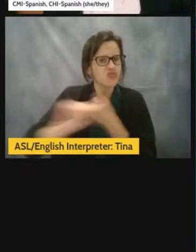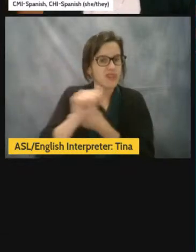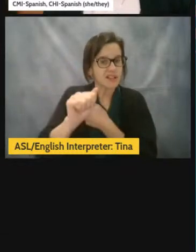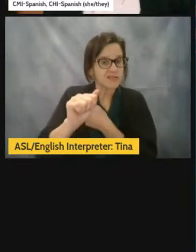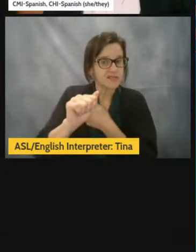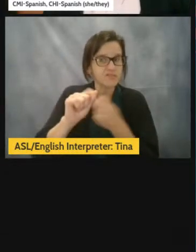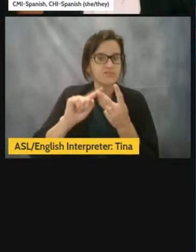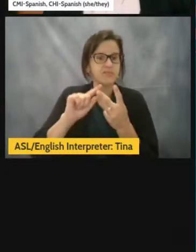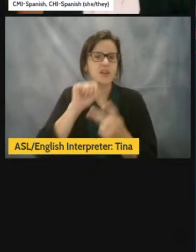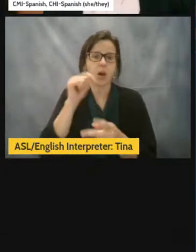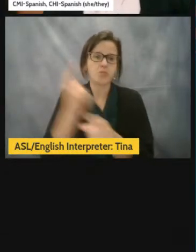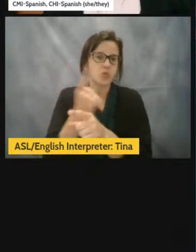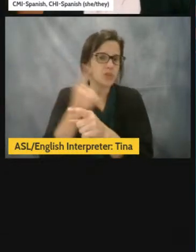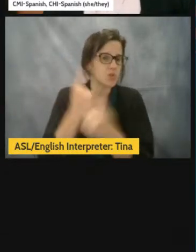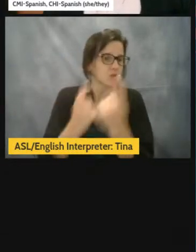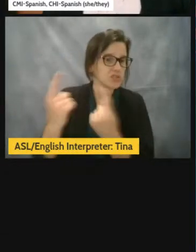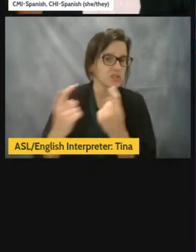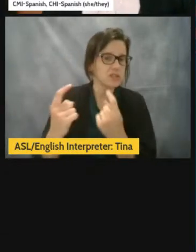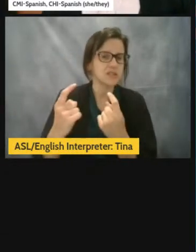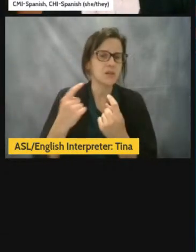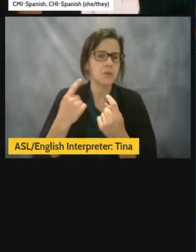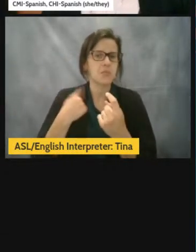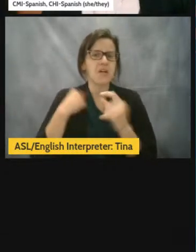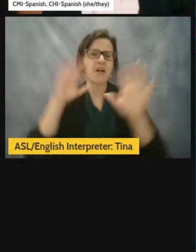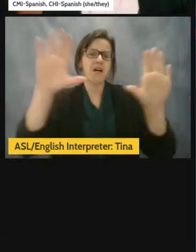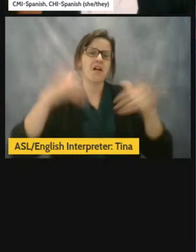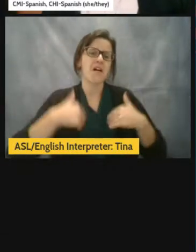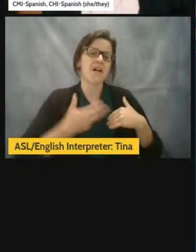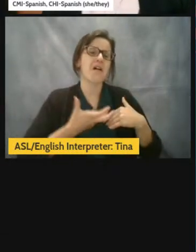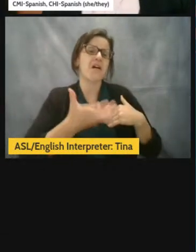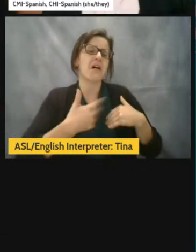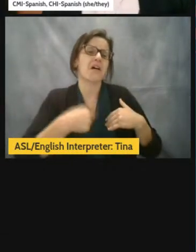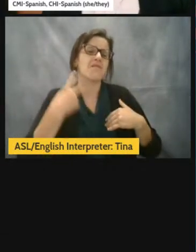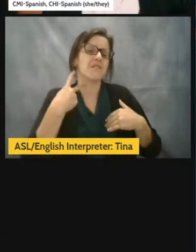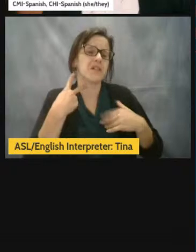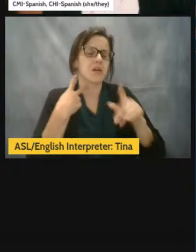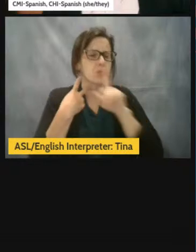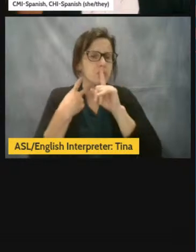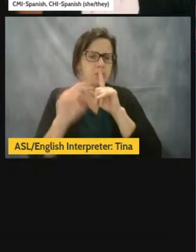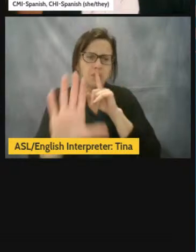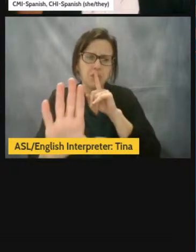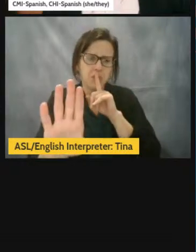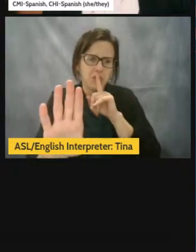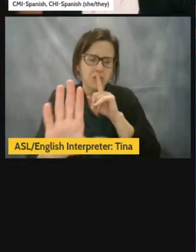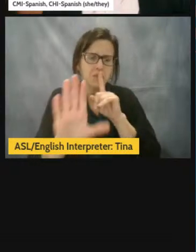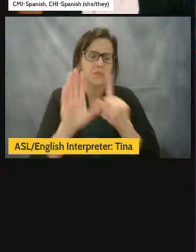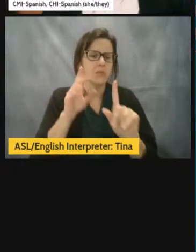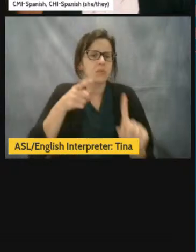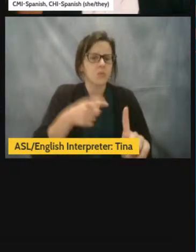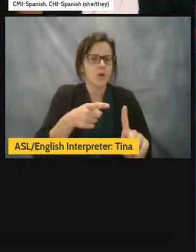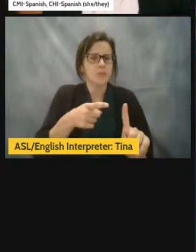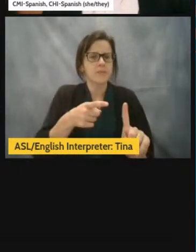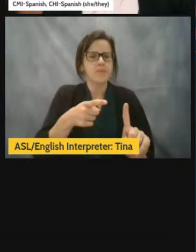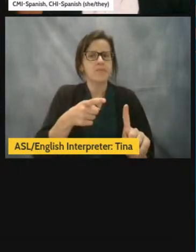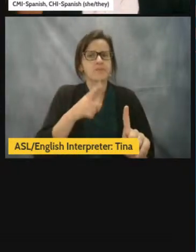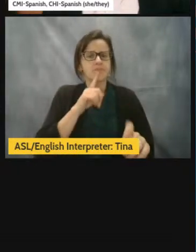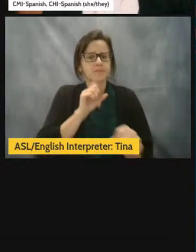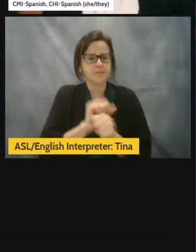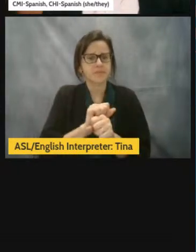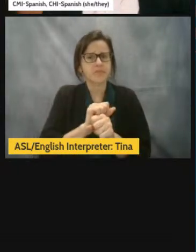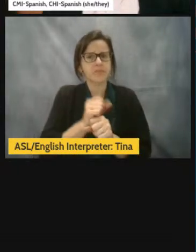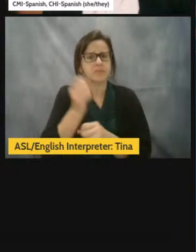play the victim here. I'm just saying that it's tough to present on things. It's tough to present